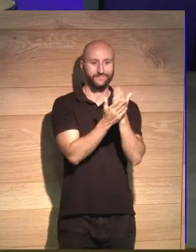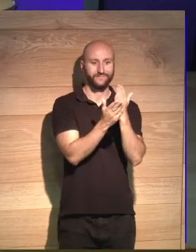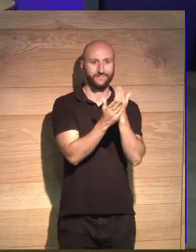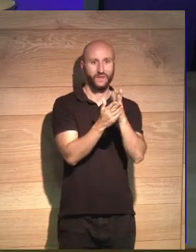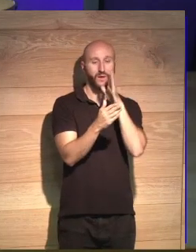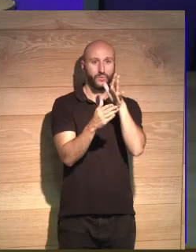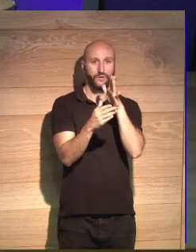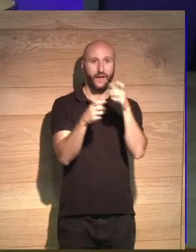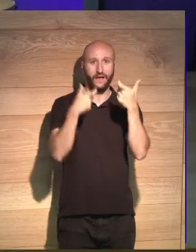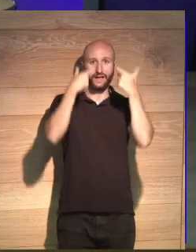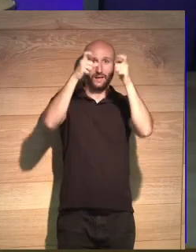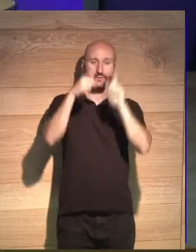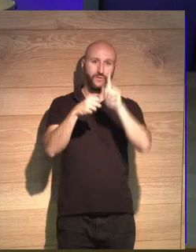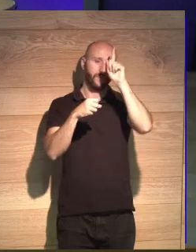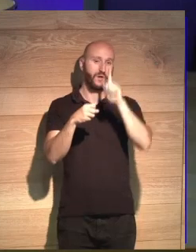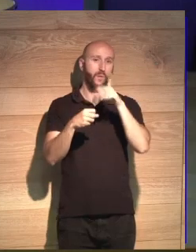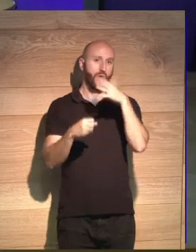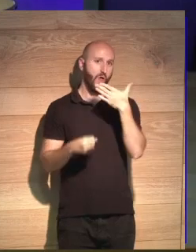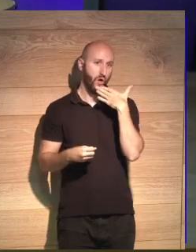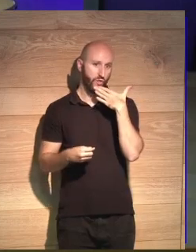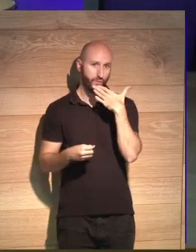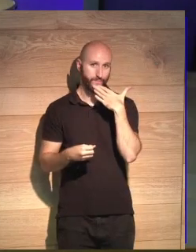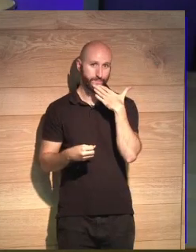studies derived from ludology, and